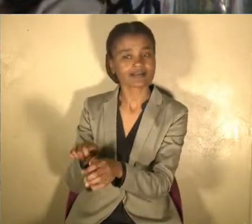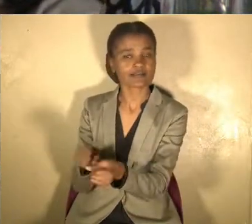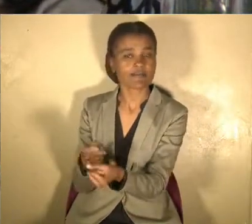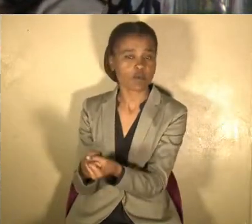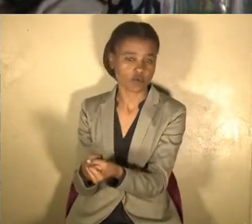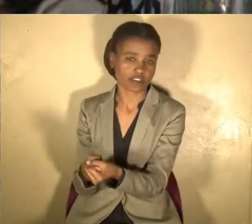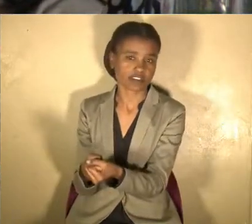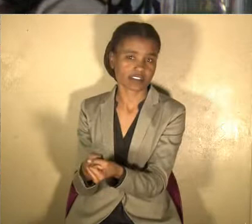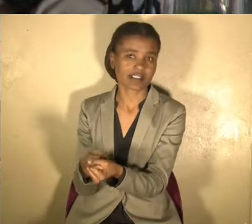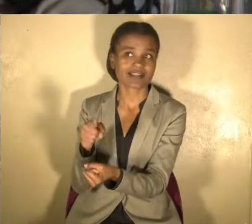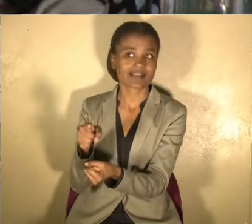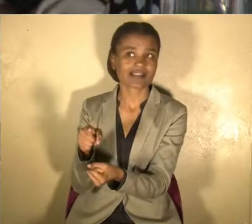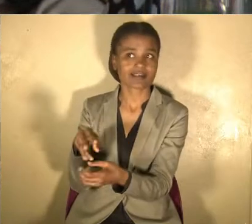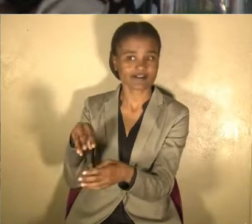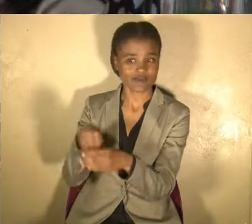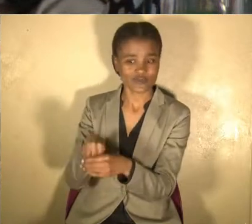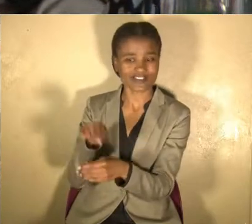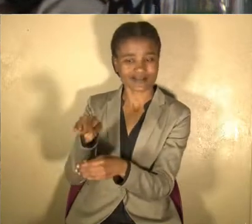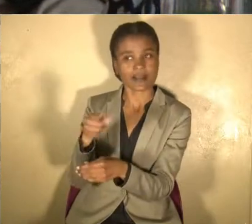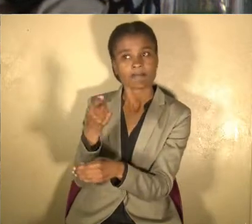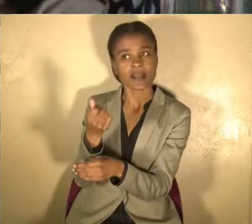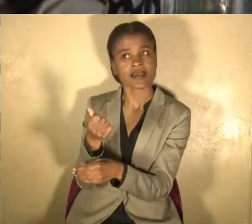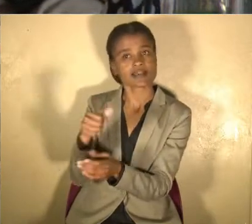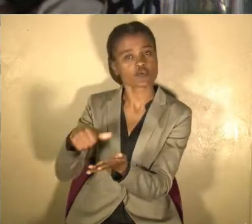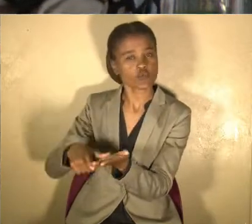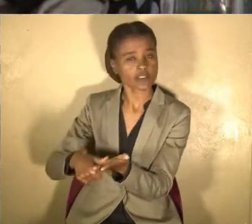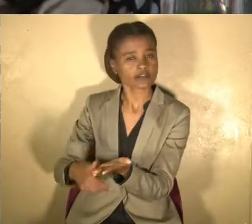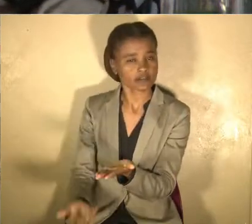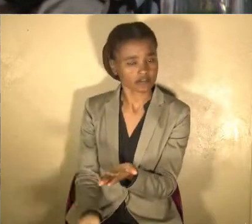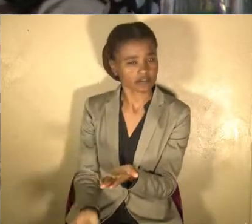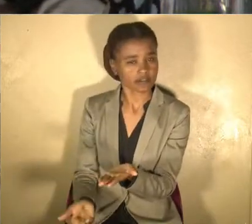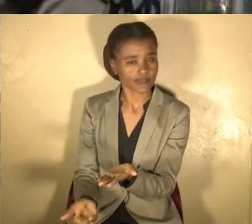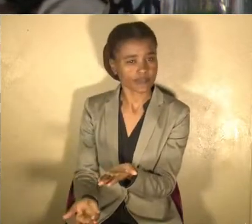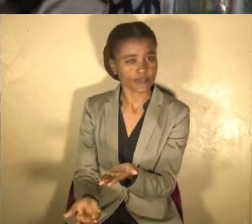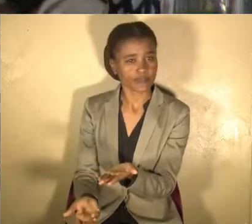including foster child grant. So,